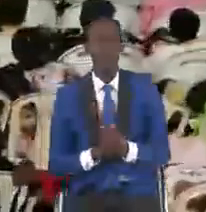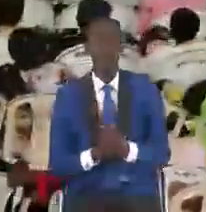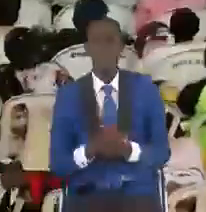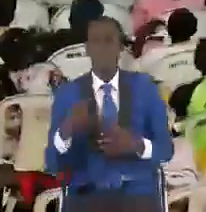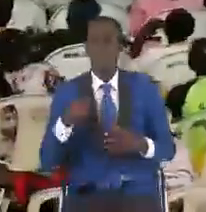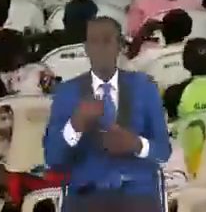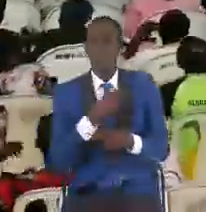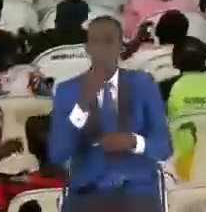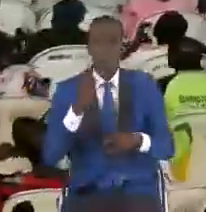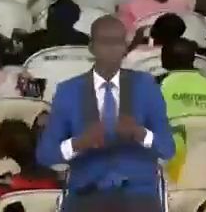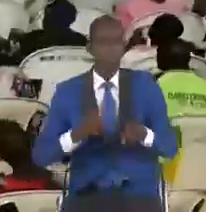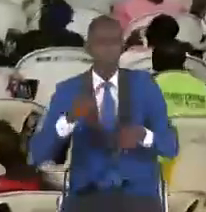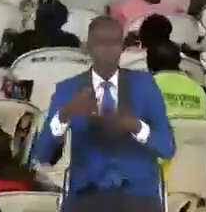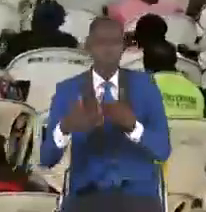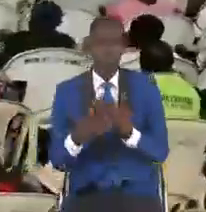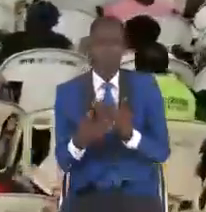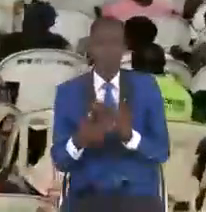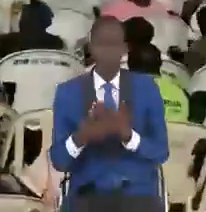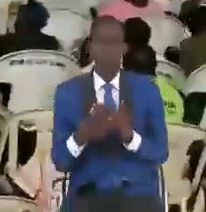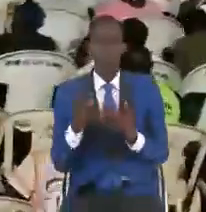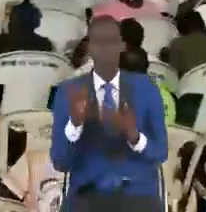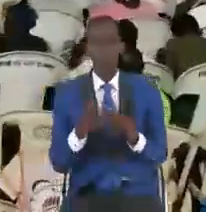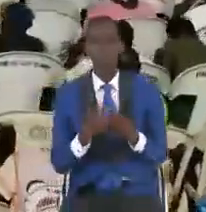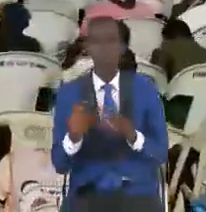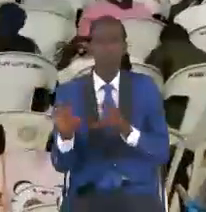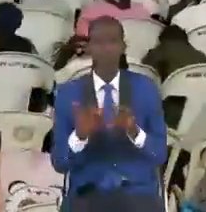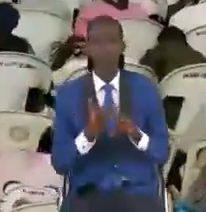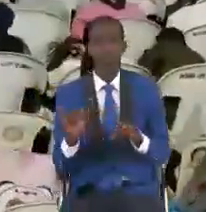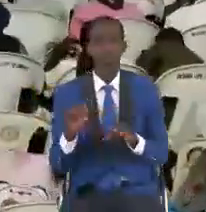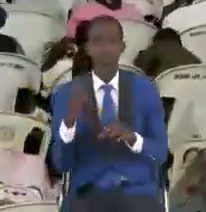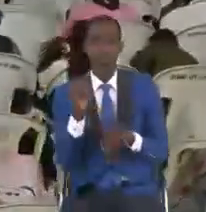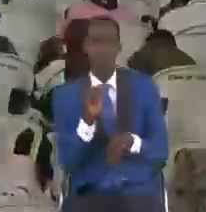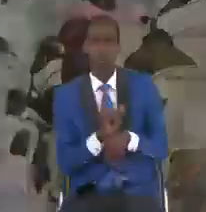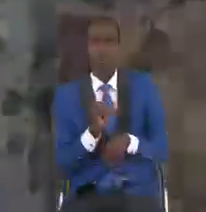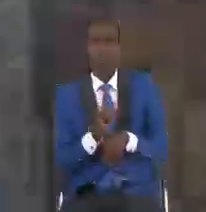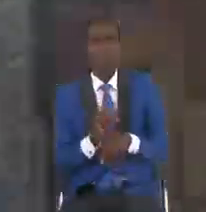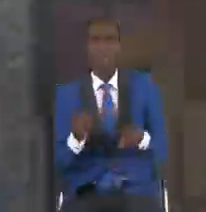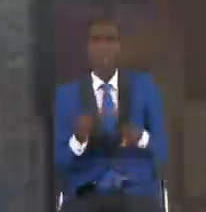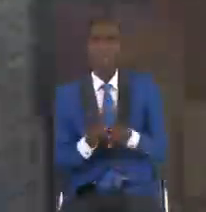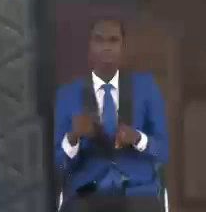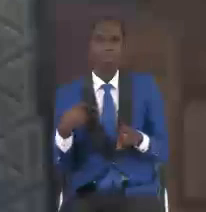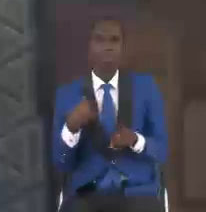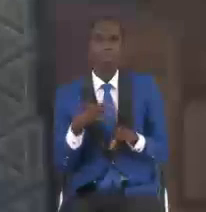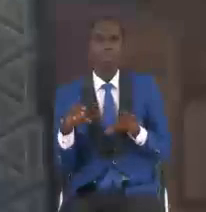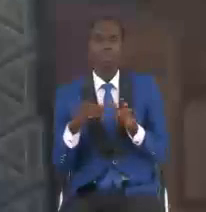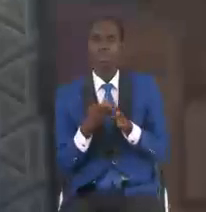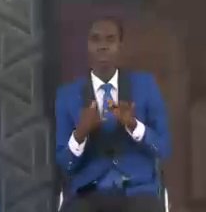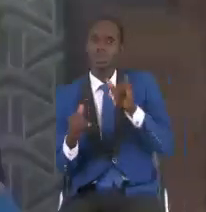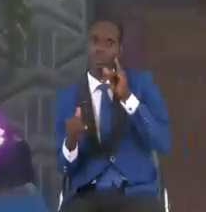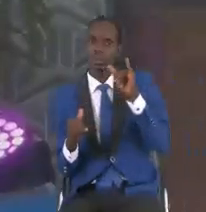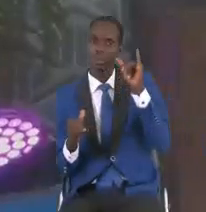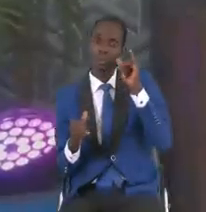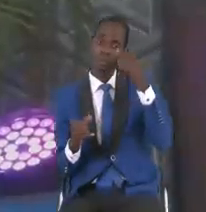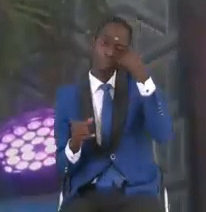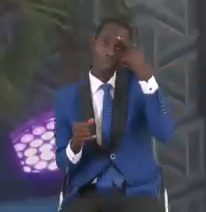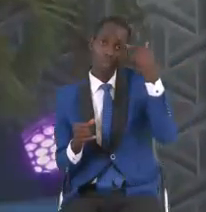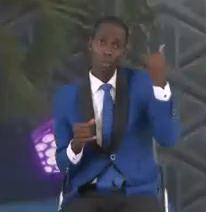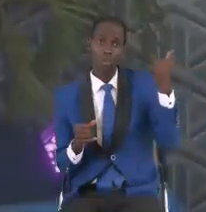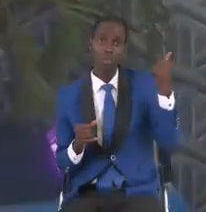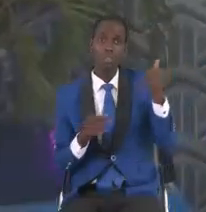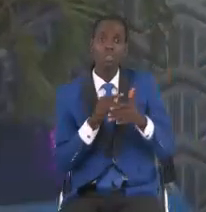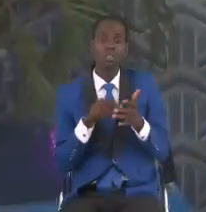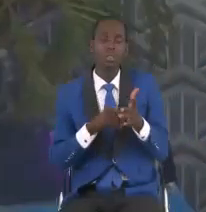back to doing the work like we did it yesterday. Because there's a new